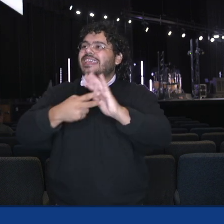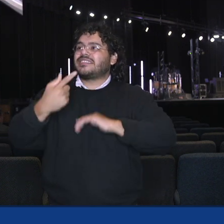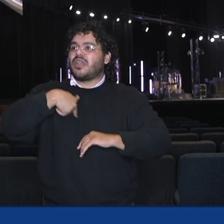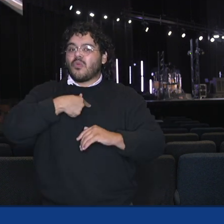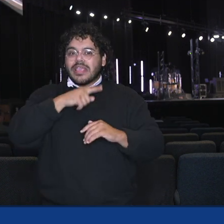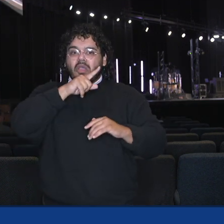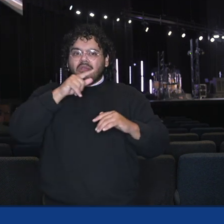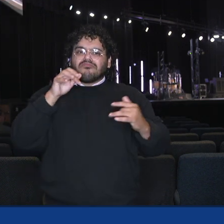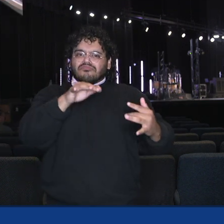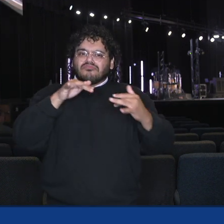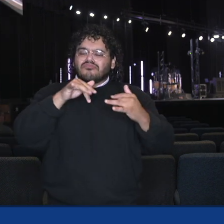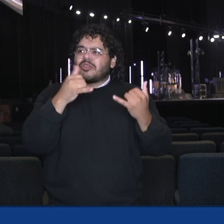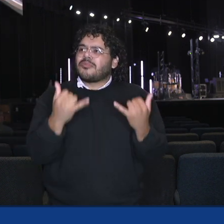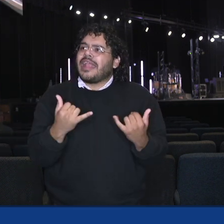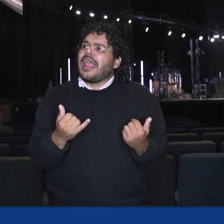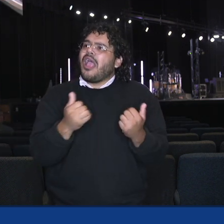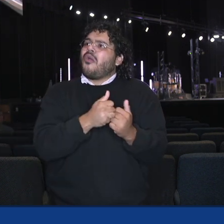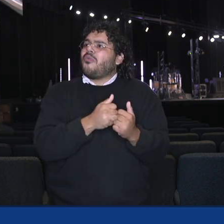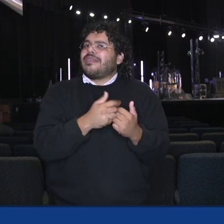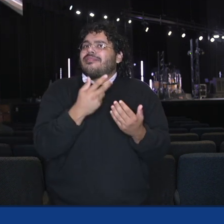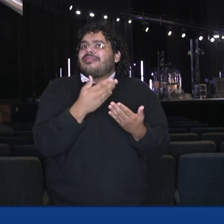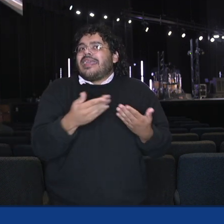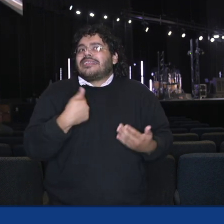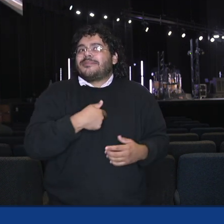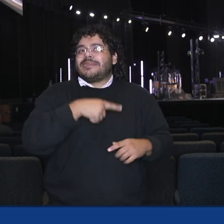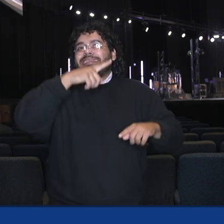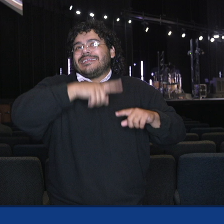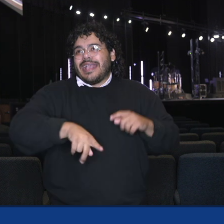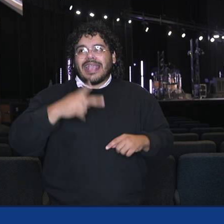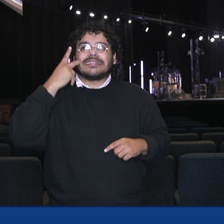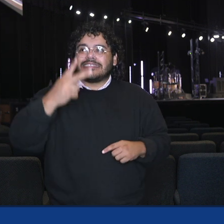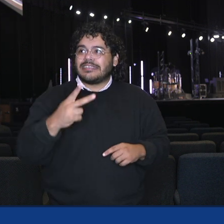So that's our biblical worldview. Let's drop back into the text.